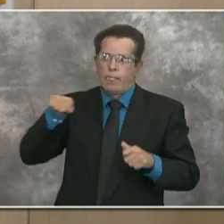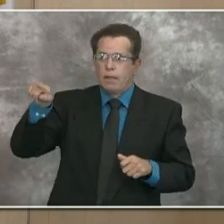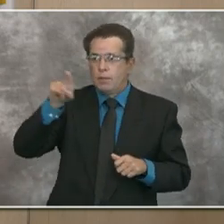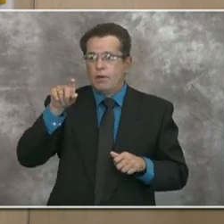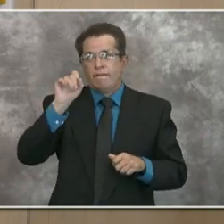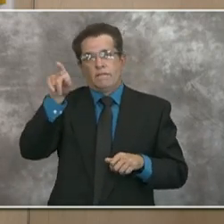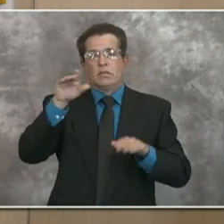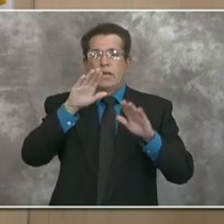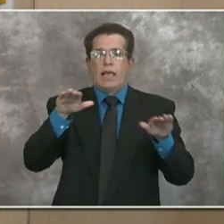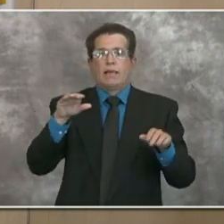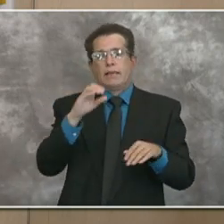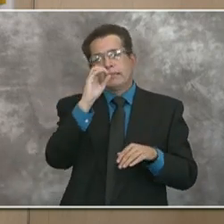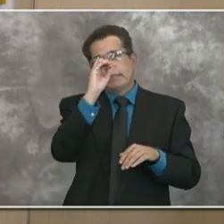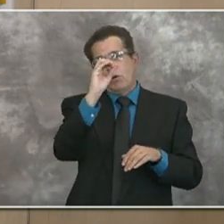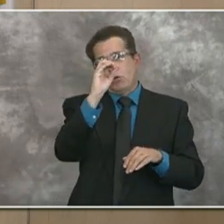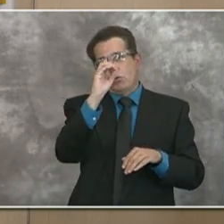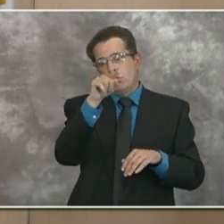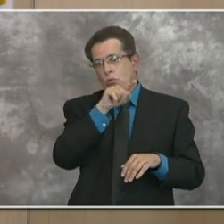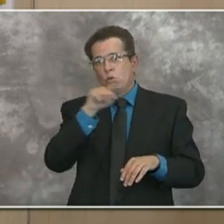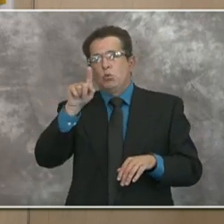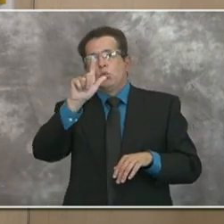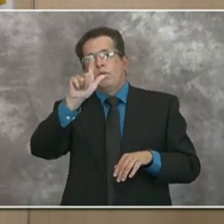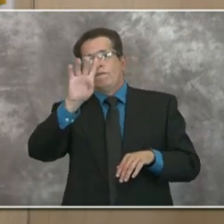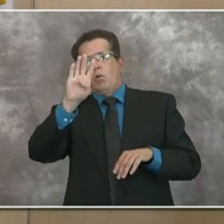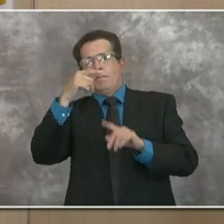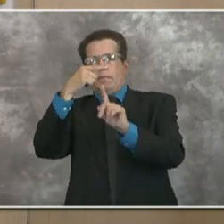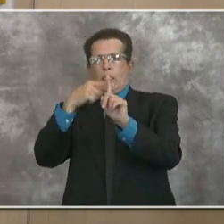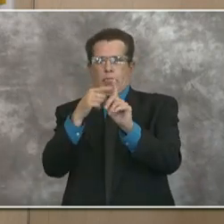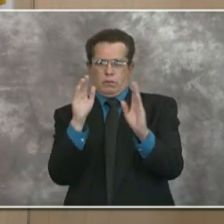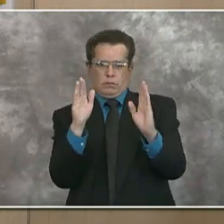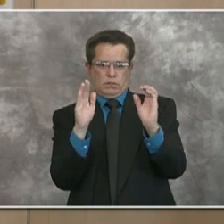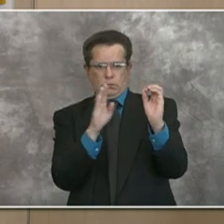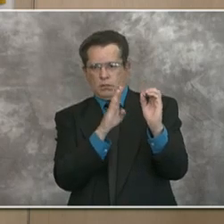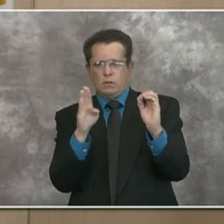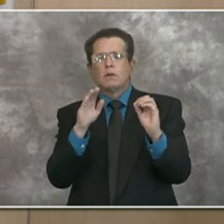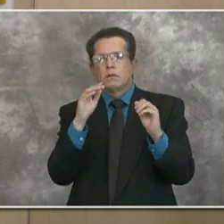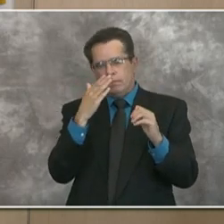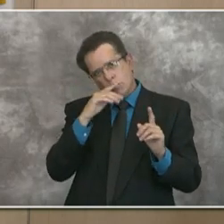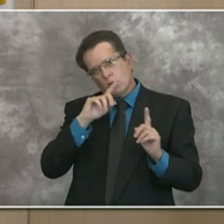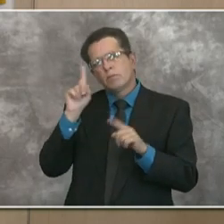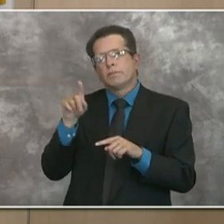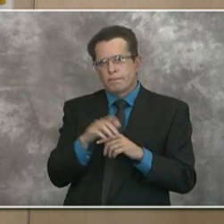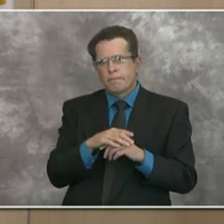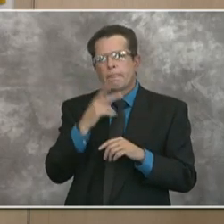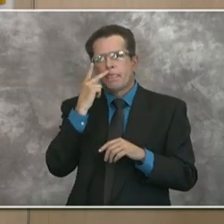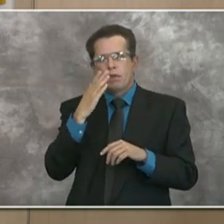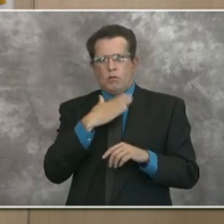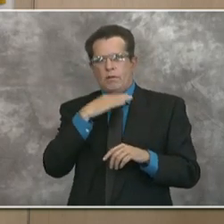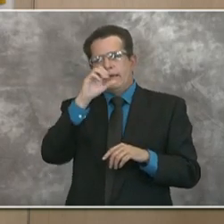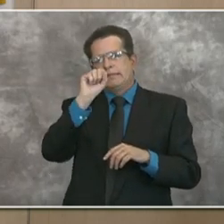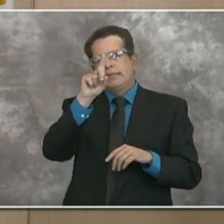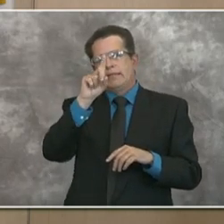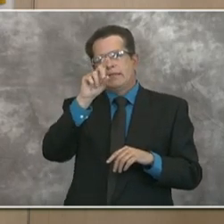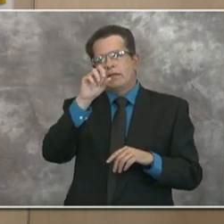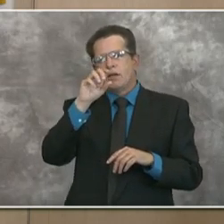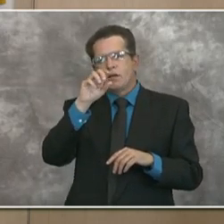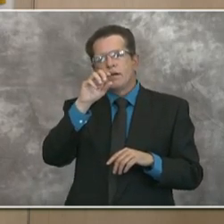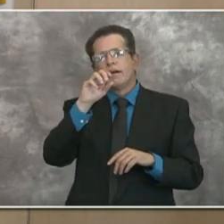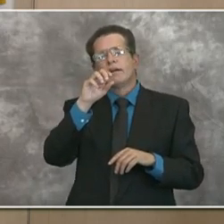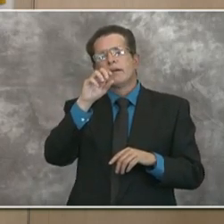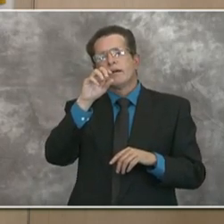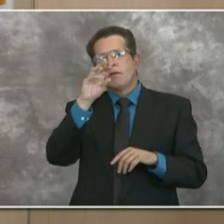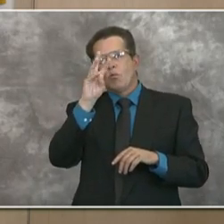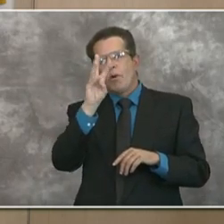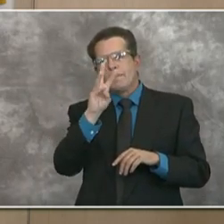is 0 to 24 months of age. And you can visit our sdiz.org website for